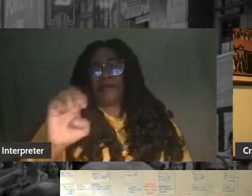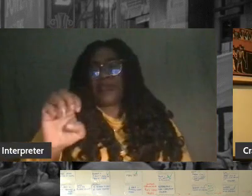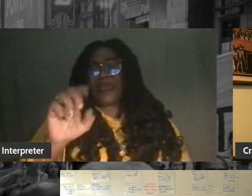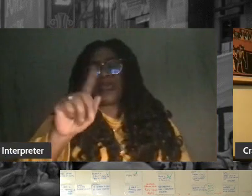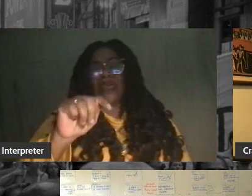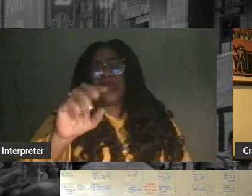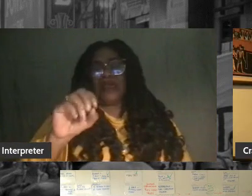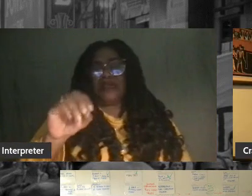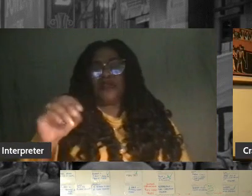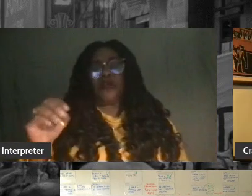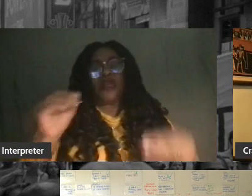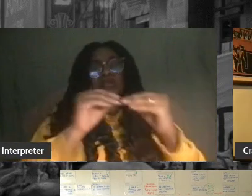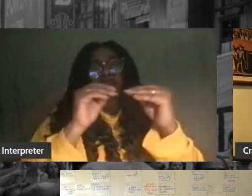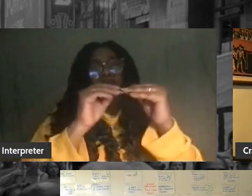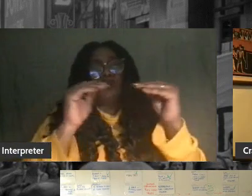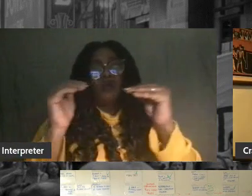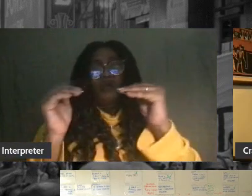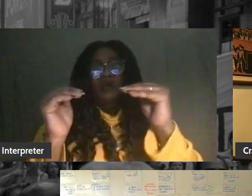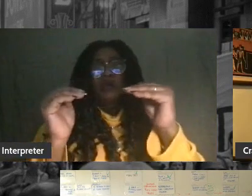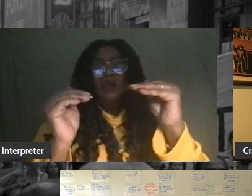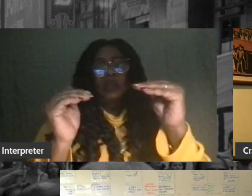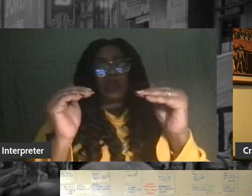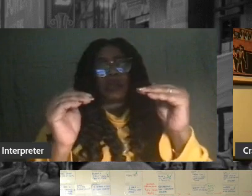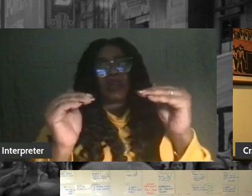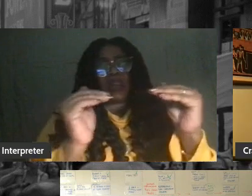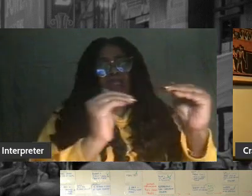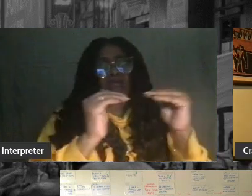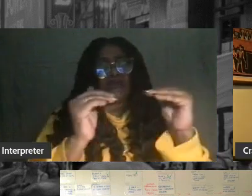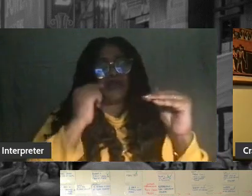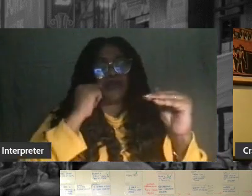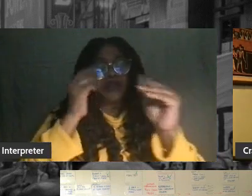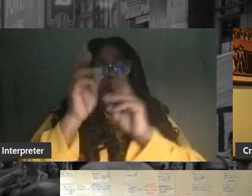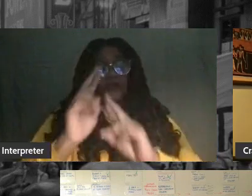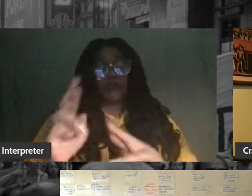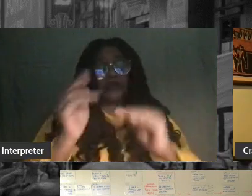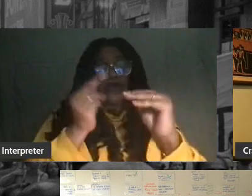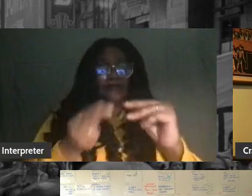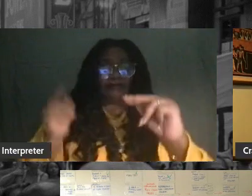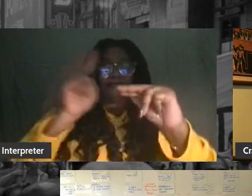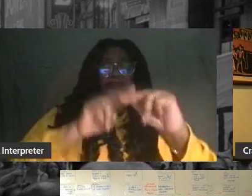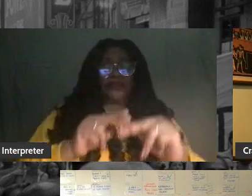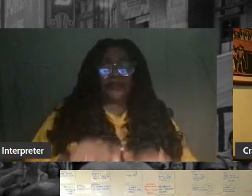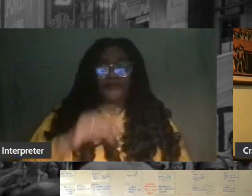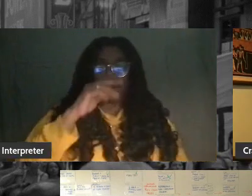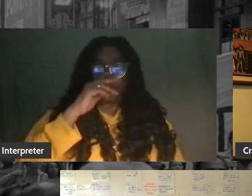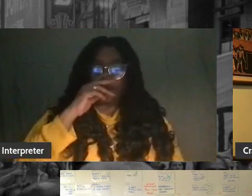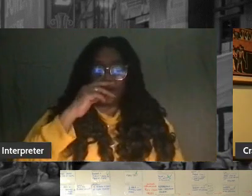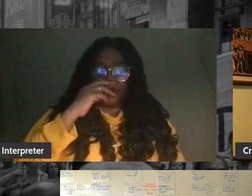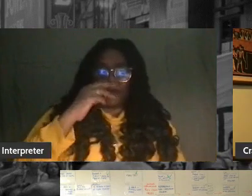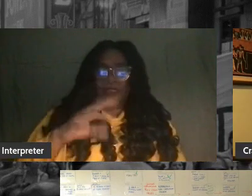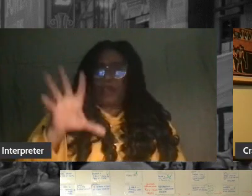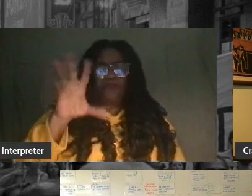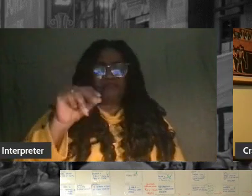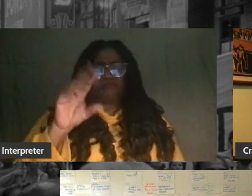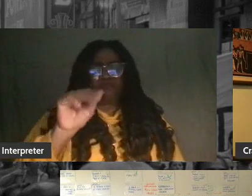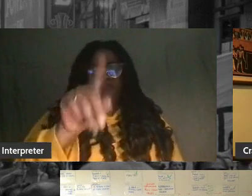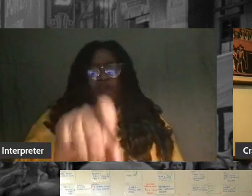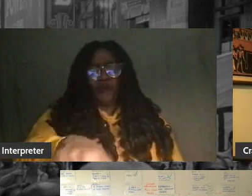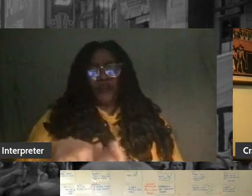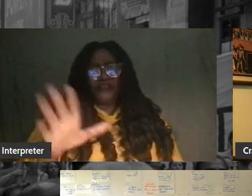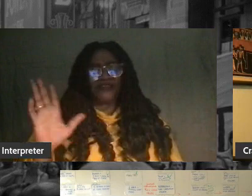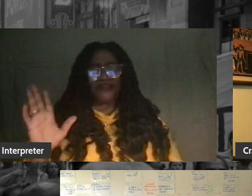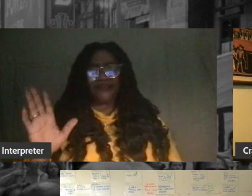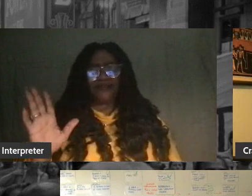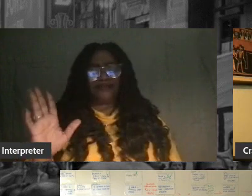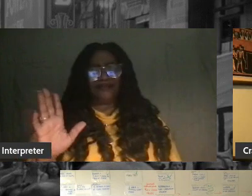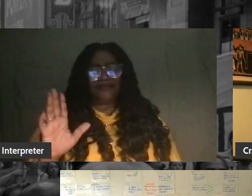you're being treated with greater respect than you had been previously? There's no question, actually.